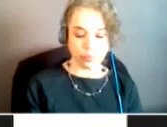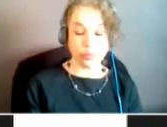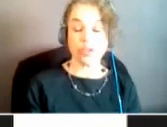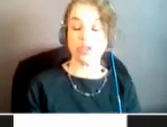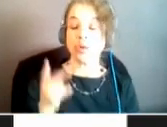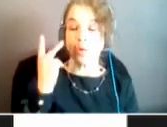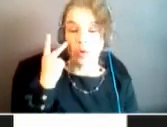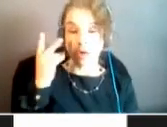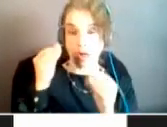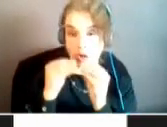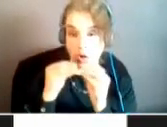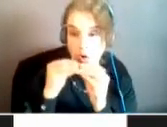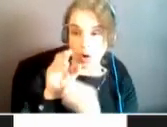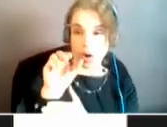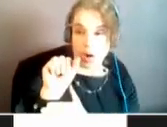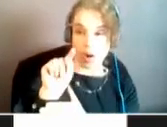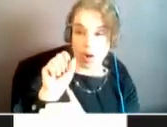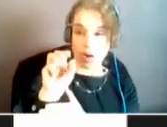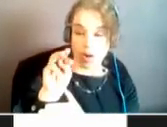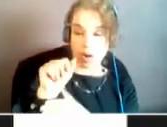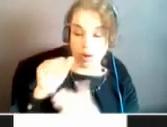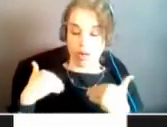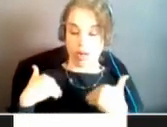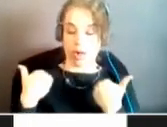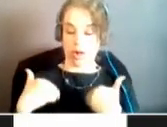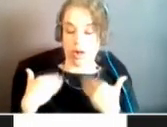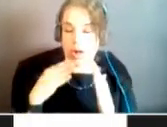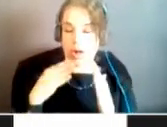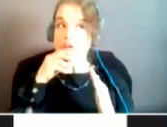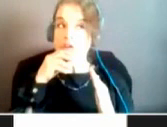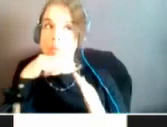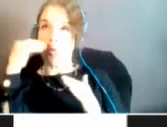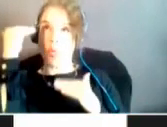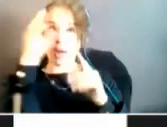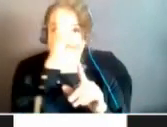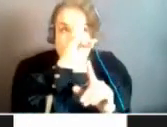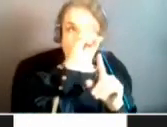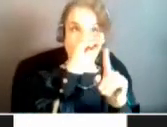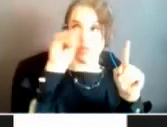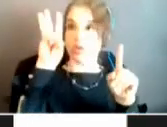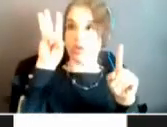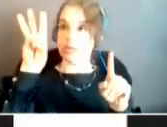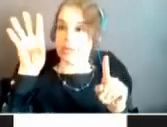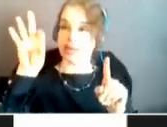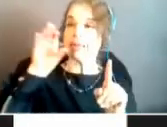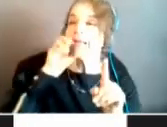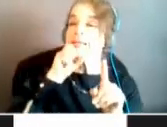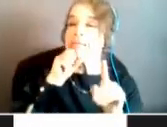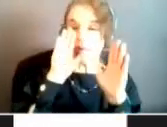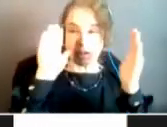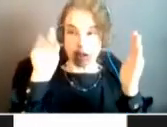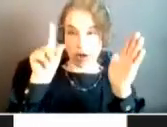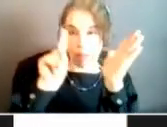So we also see more attempts in the younger side of the older adult, the 60 to 69 range. We can see that in